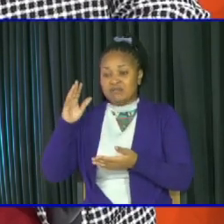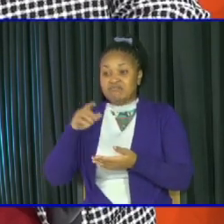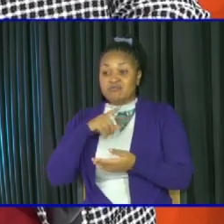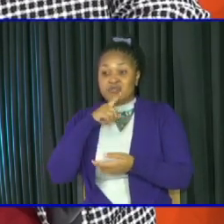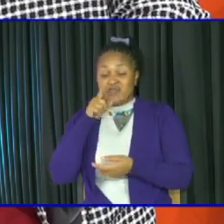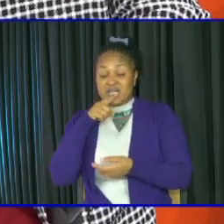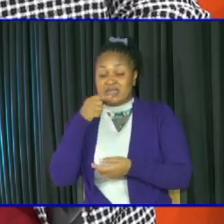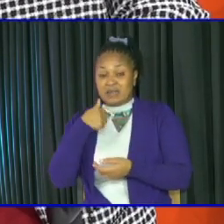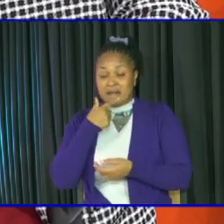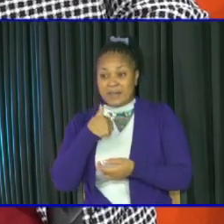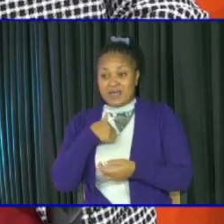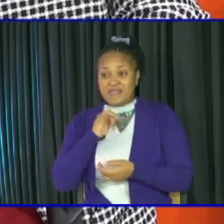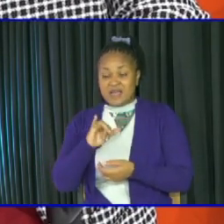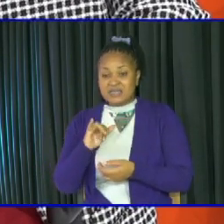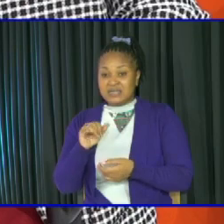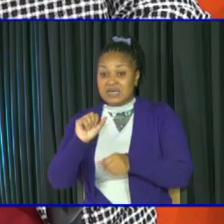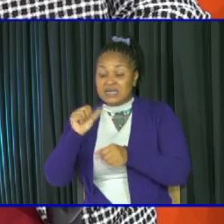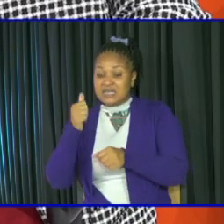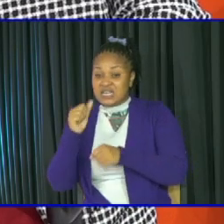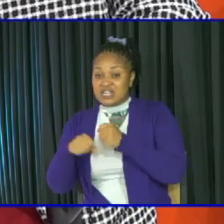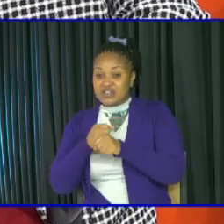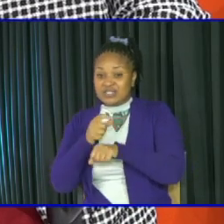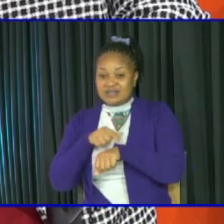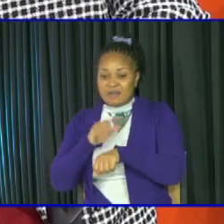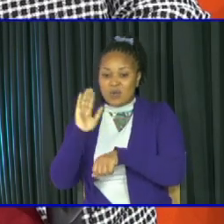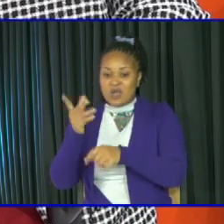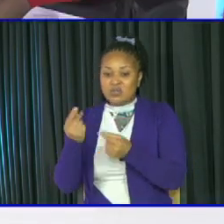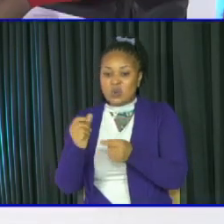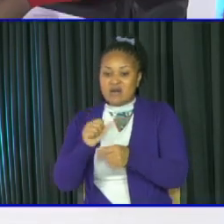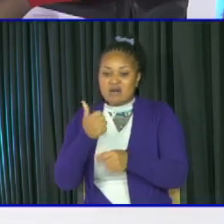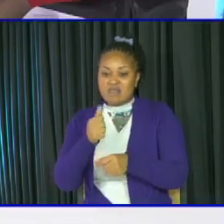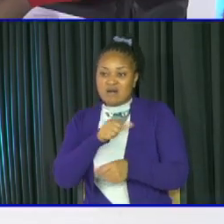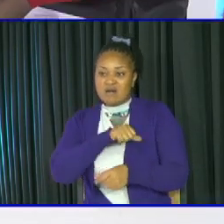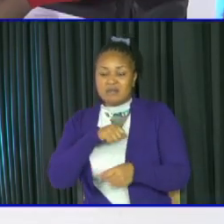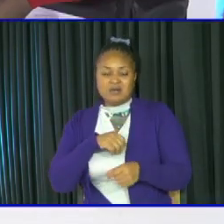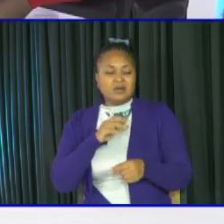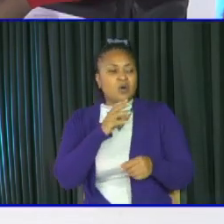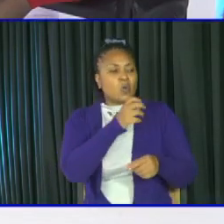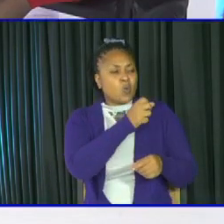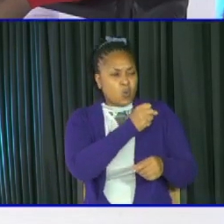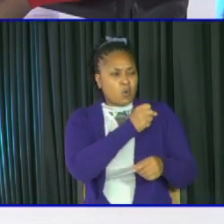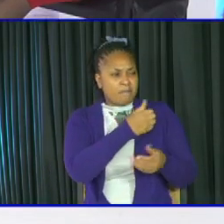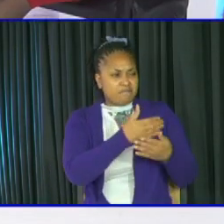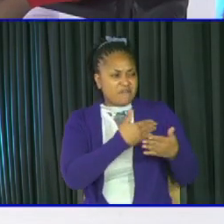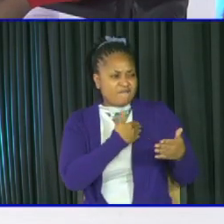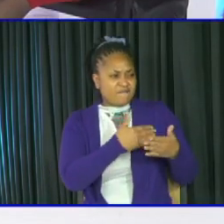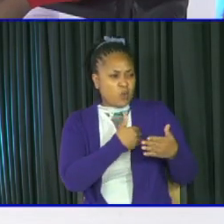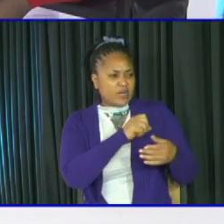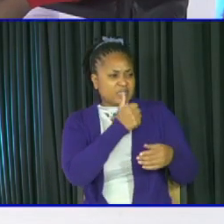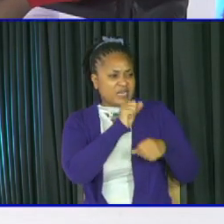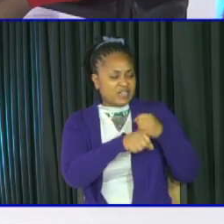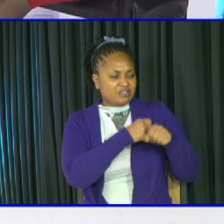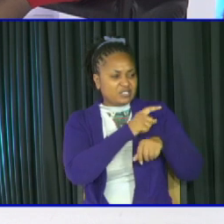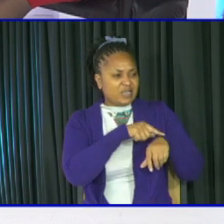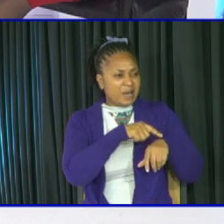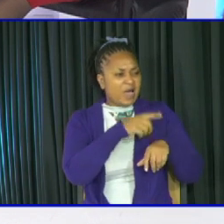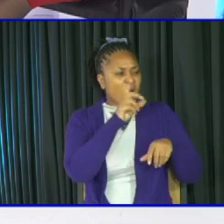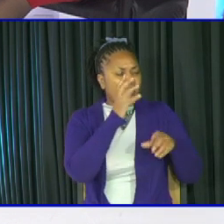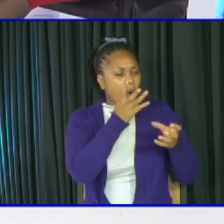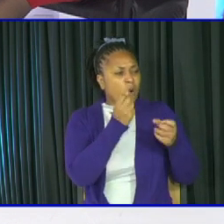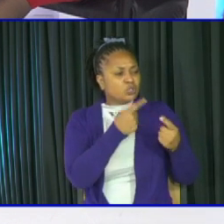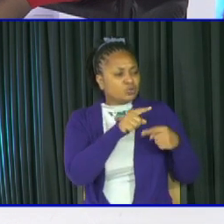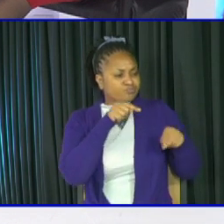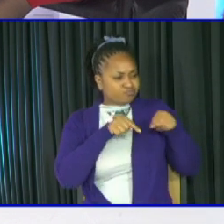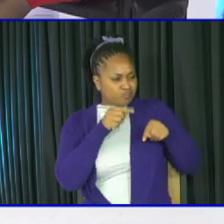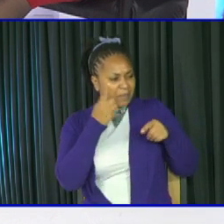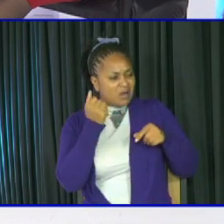that in 10 years' time, I would have to do another heart operation. No, before you go to the 10 years point, I need you to back up because this is so interesting.